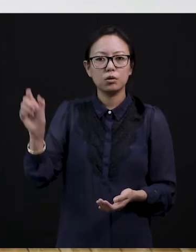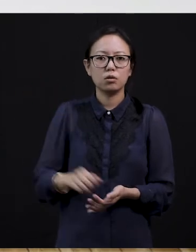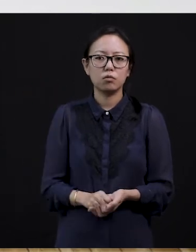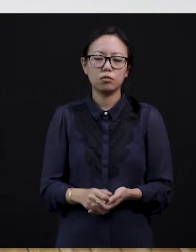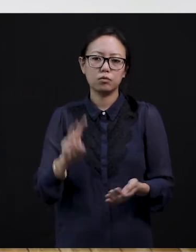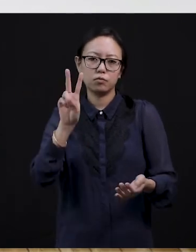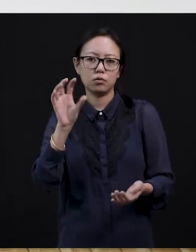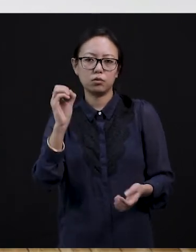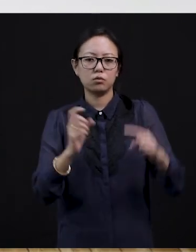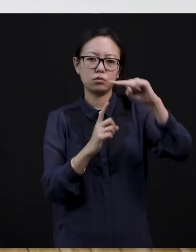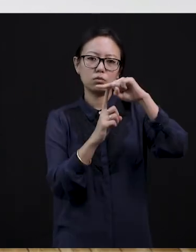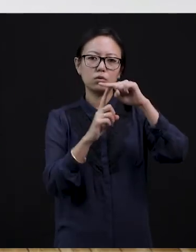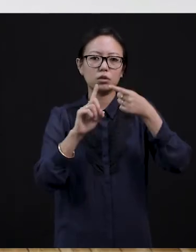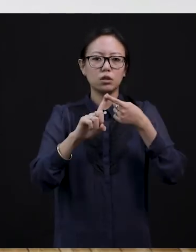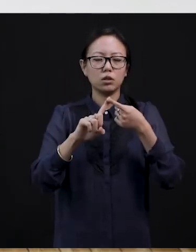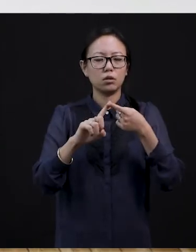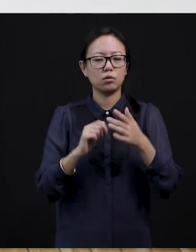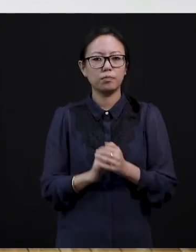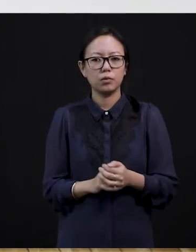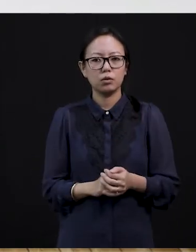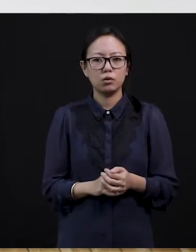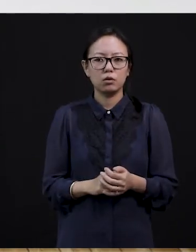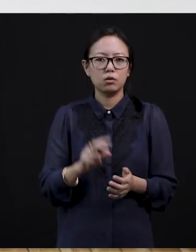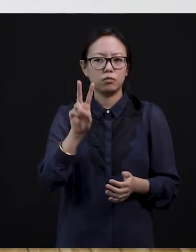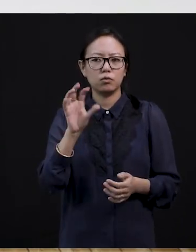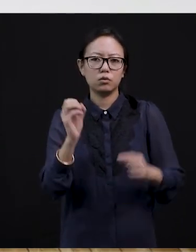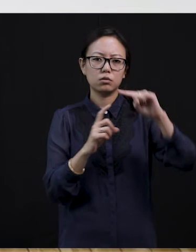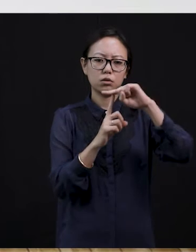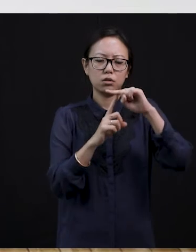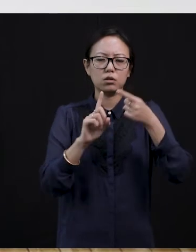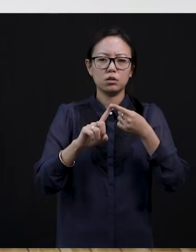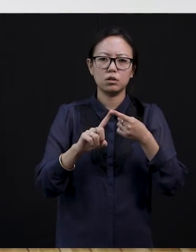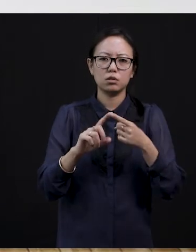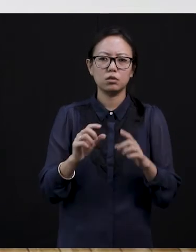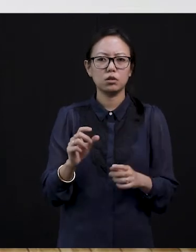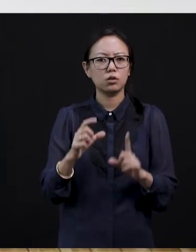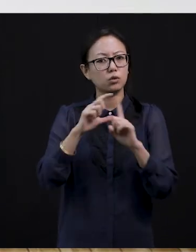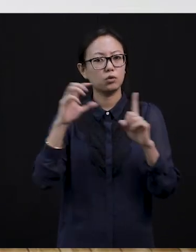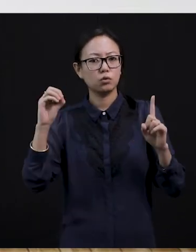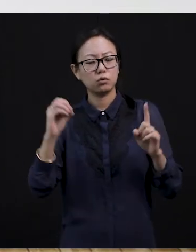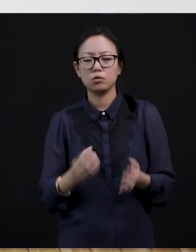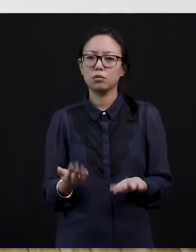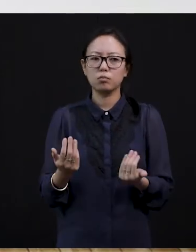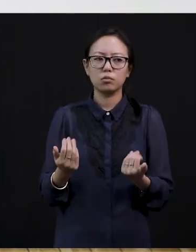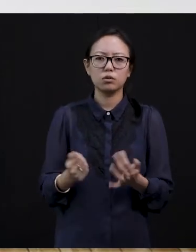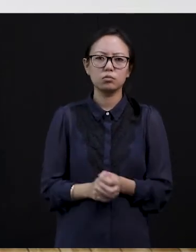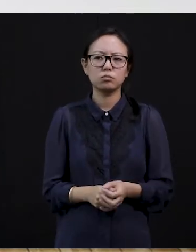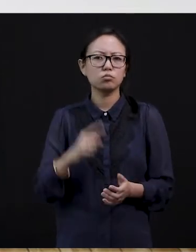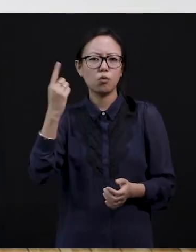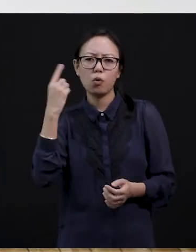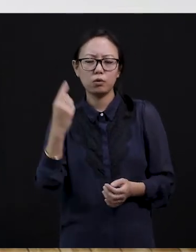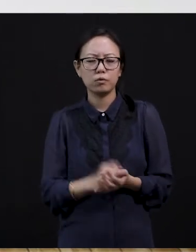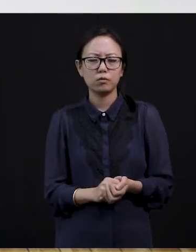not given. So it was only the rich people who were voting. So if you get the voting rights only for the rich people, they are